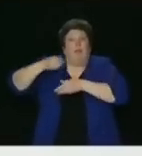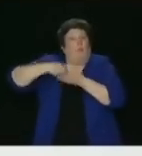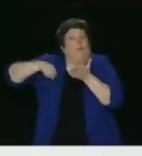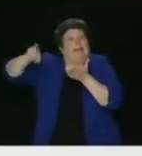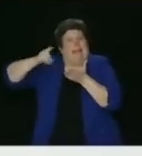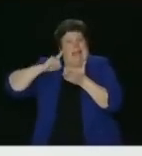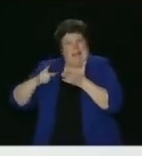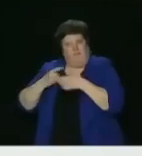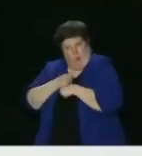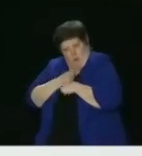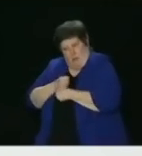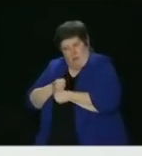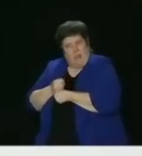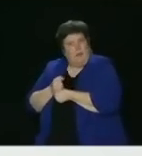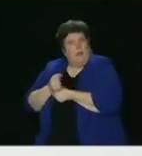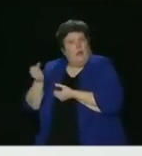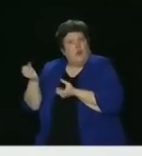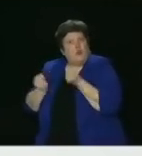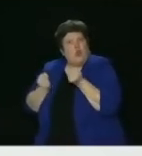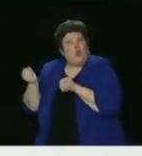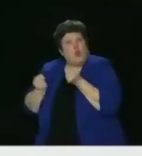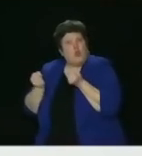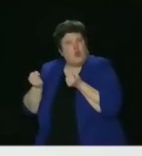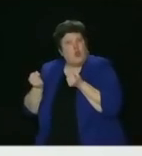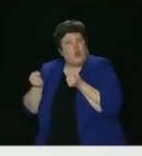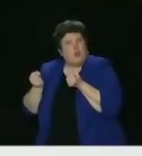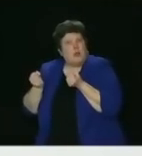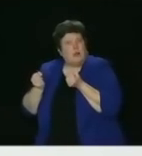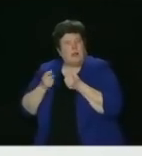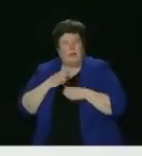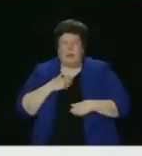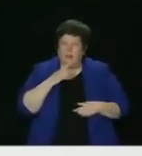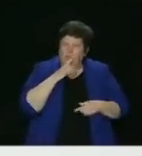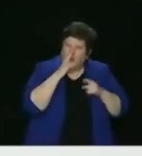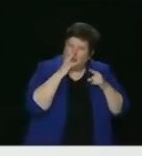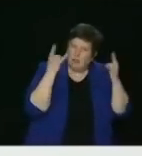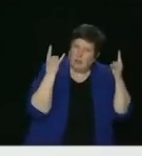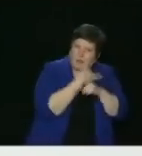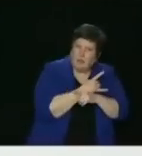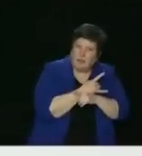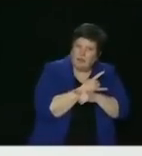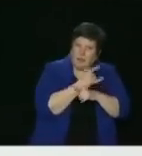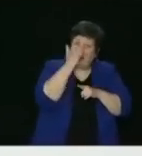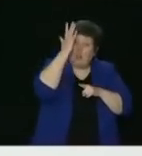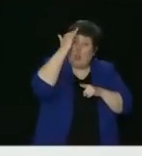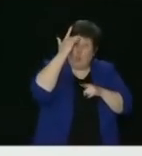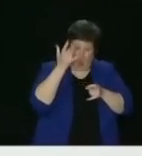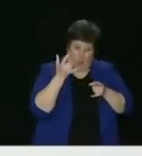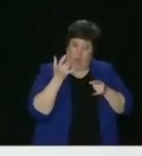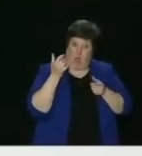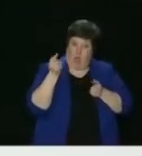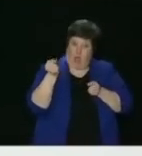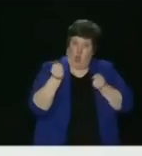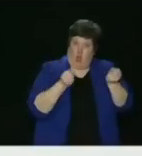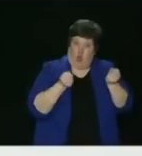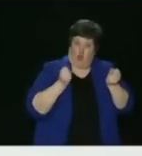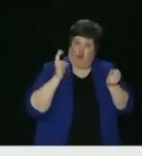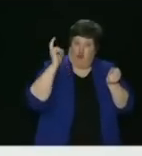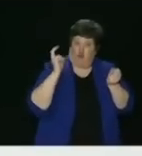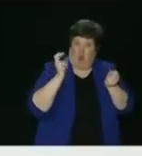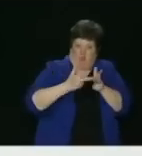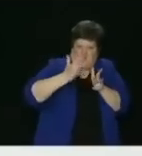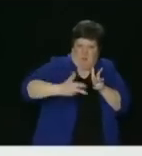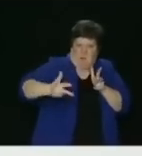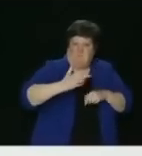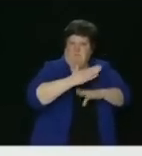impact hurting exactly the people that these convoy protesters are